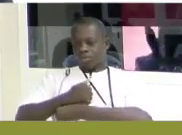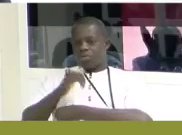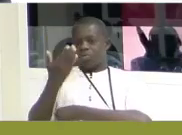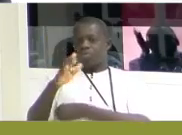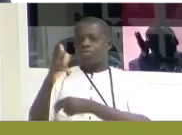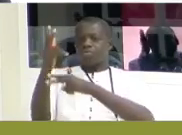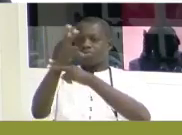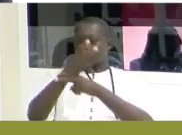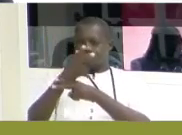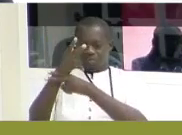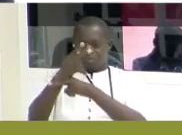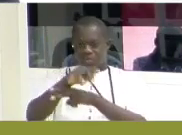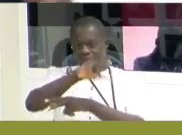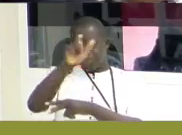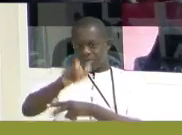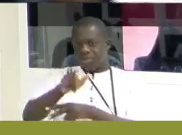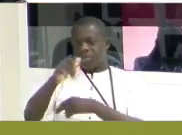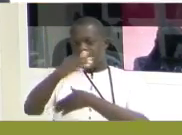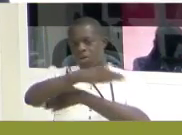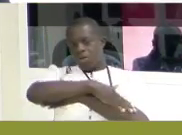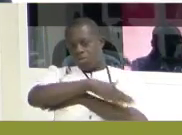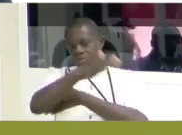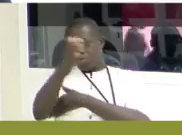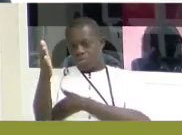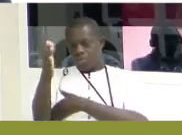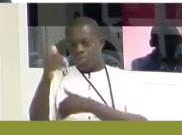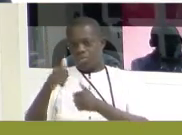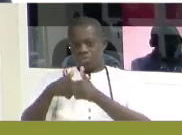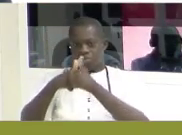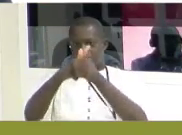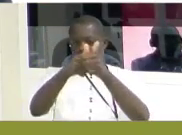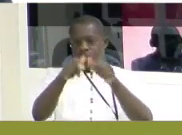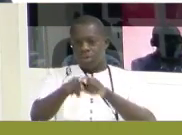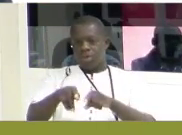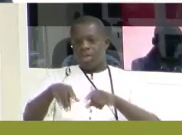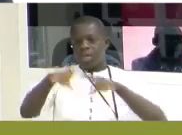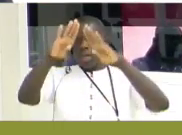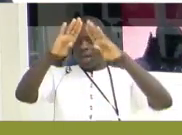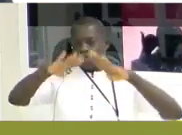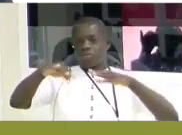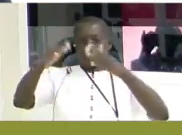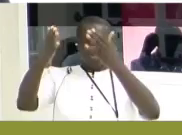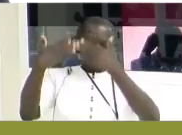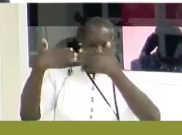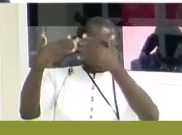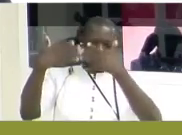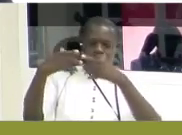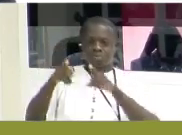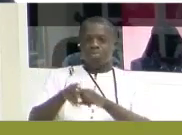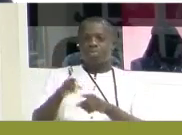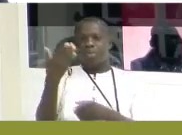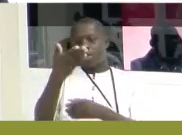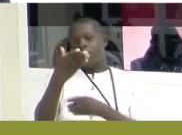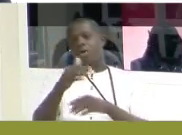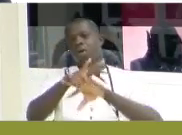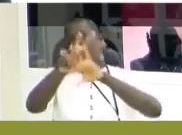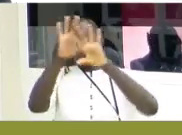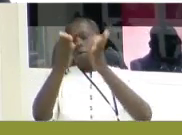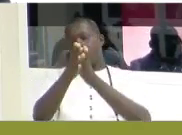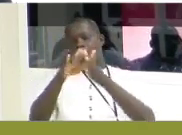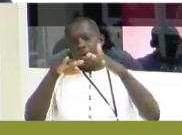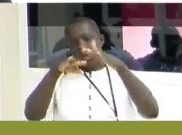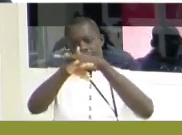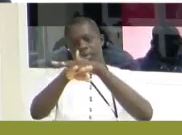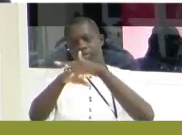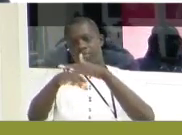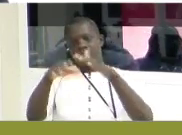around 6 a.m. to escort us to the bathroom. Then from there, all of us, we all went to the bathroom. Then from